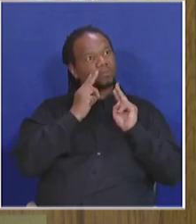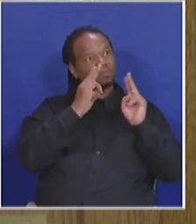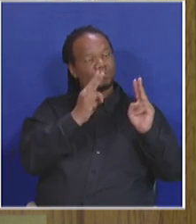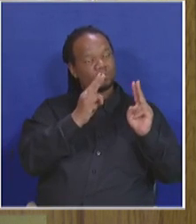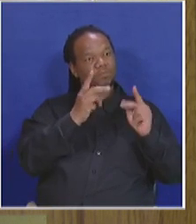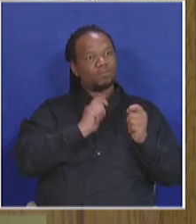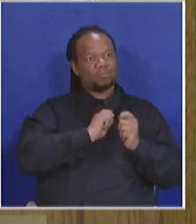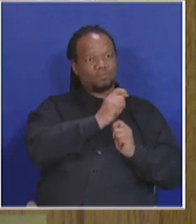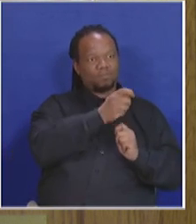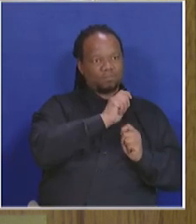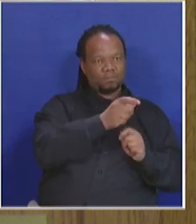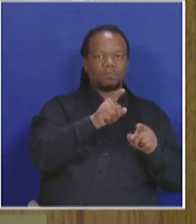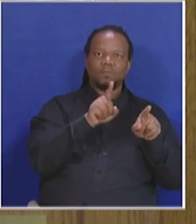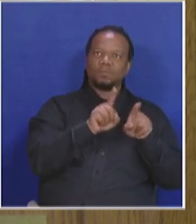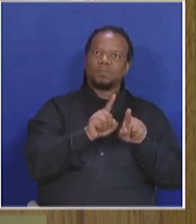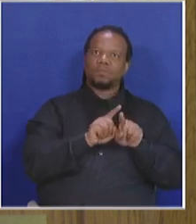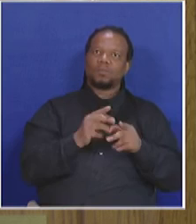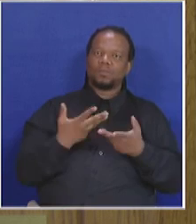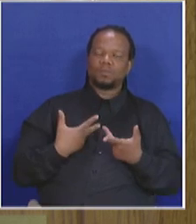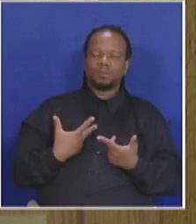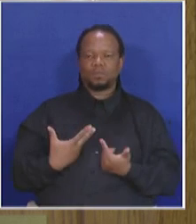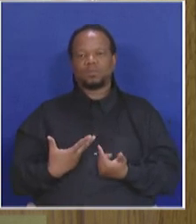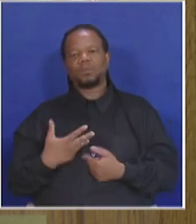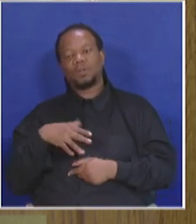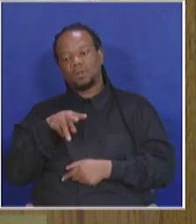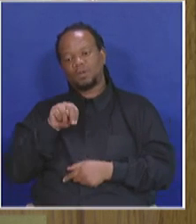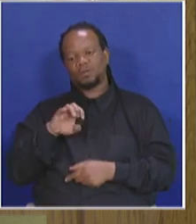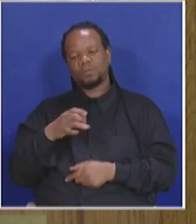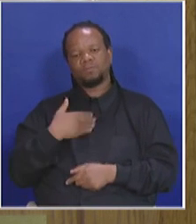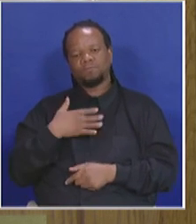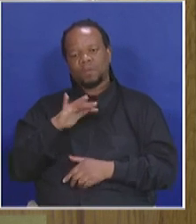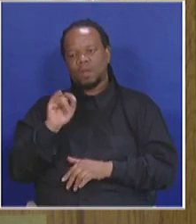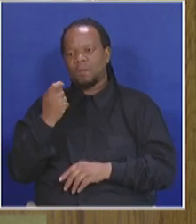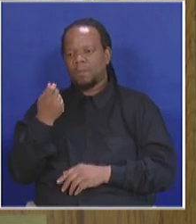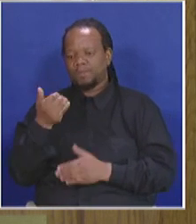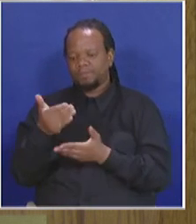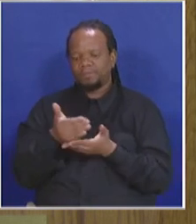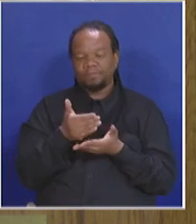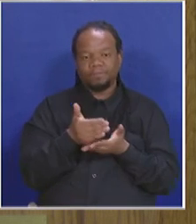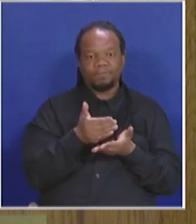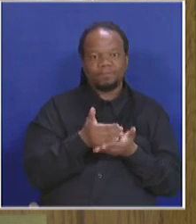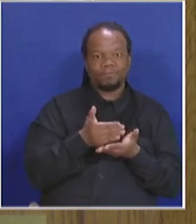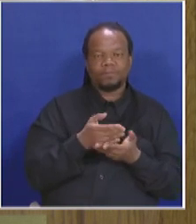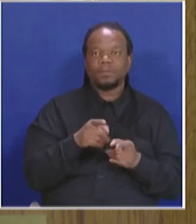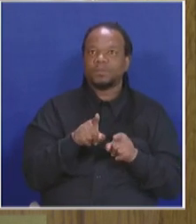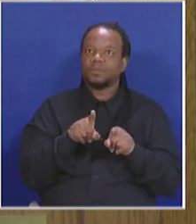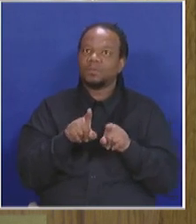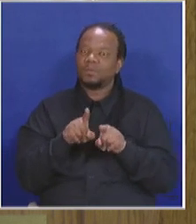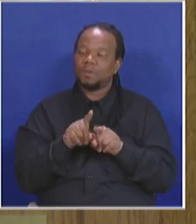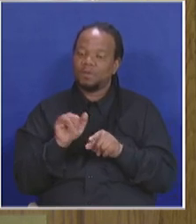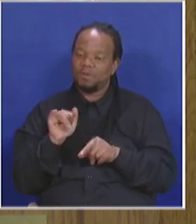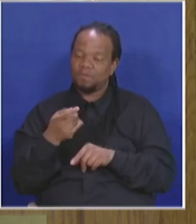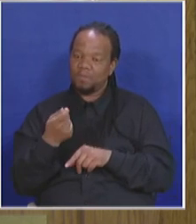that we need to be doing things a little bit more economically, but also to follow up on every cent that we